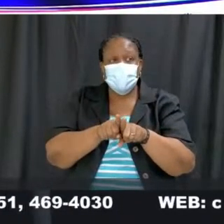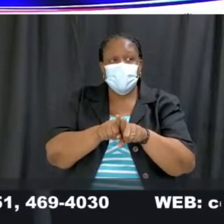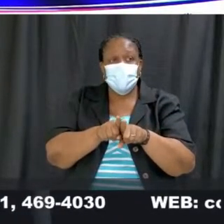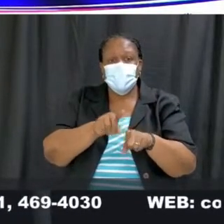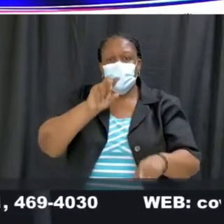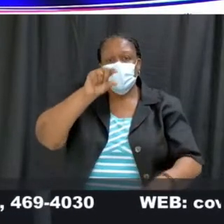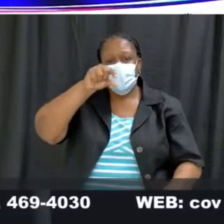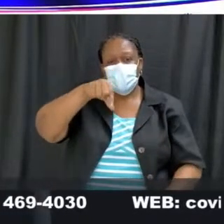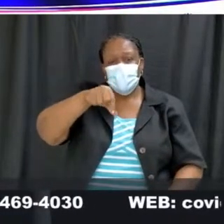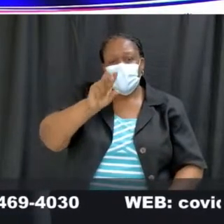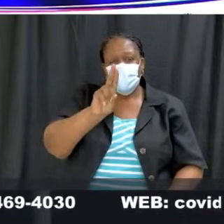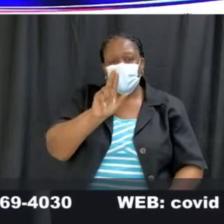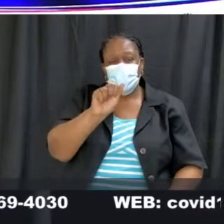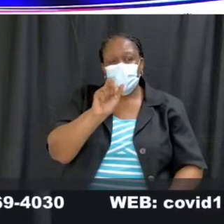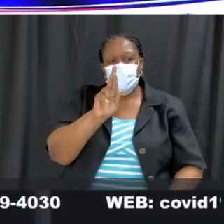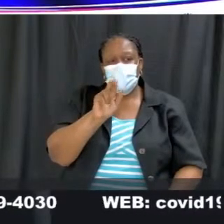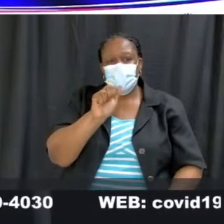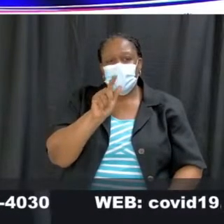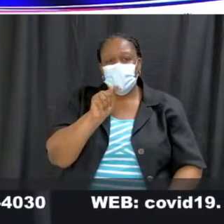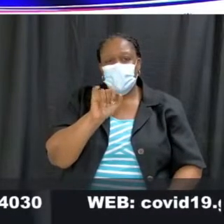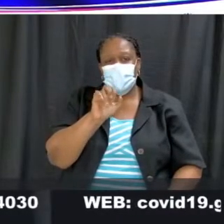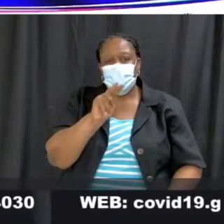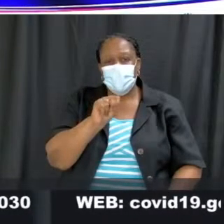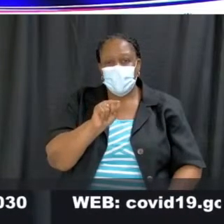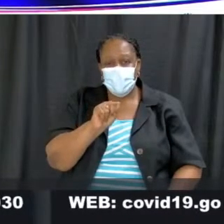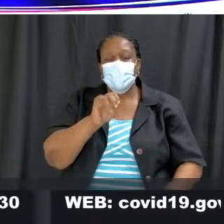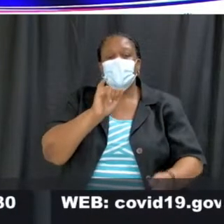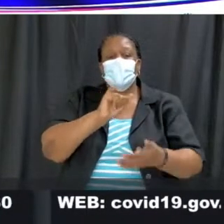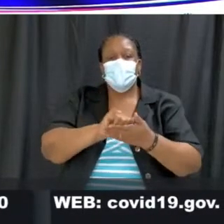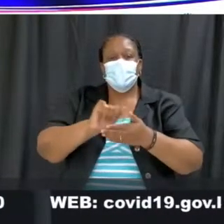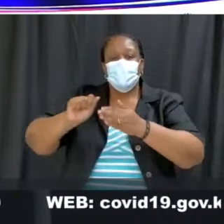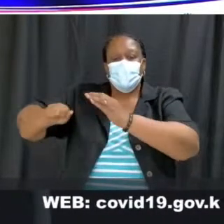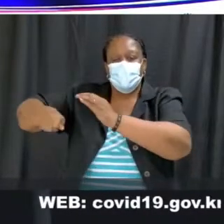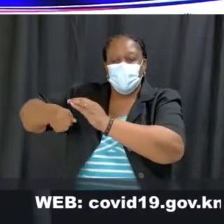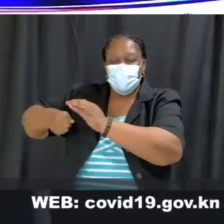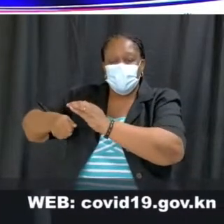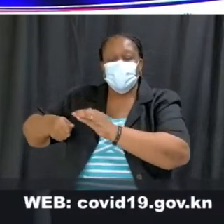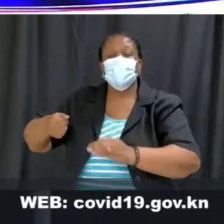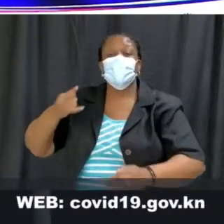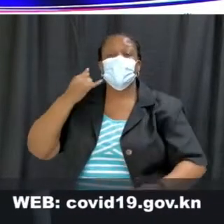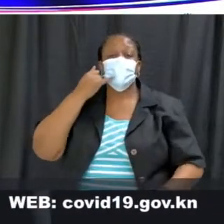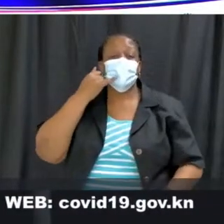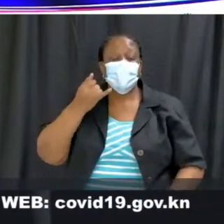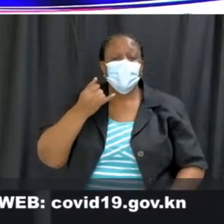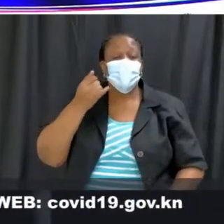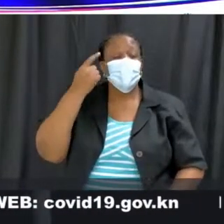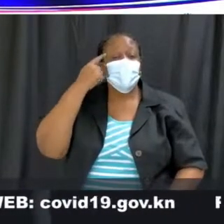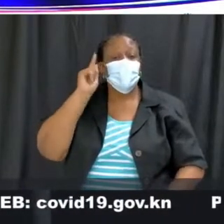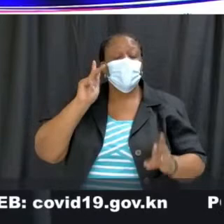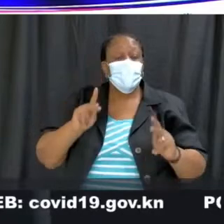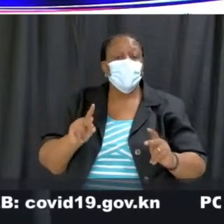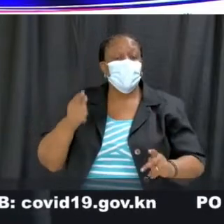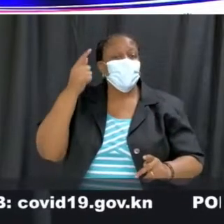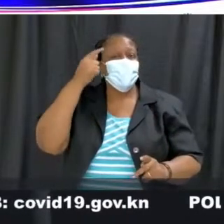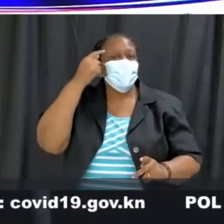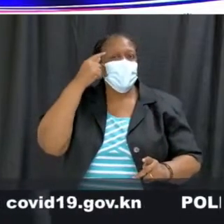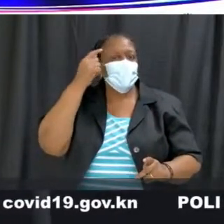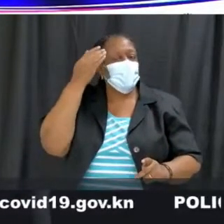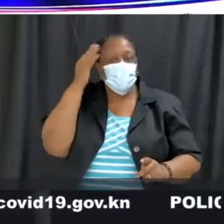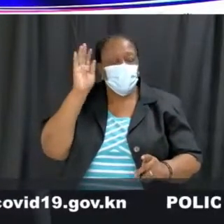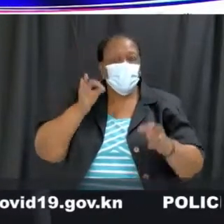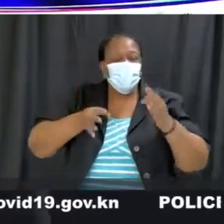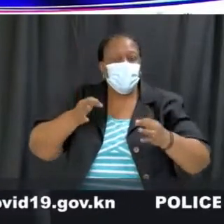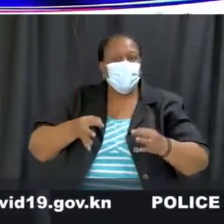Quarantine is also important to protect public health. Quarantine is so important to protect public health